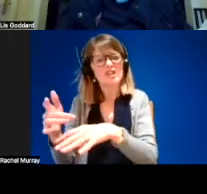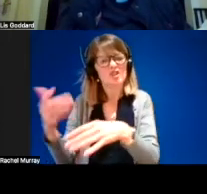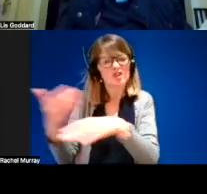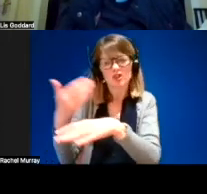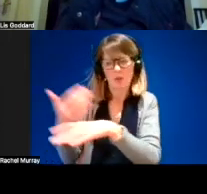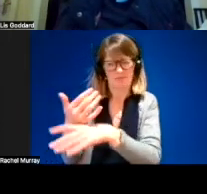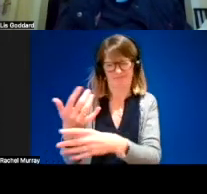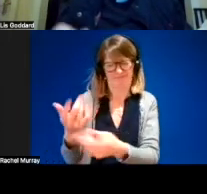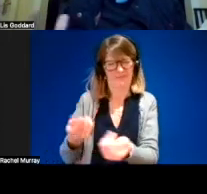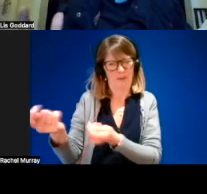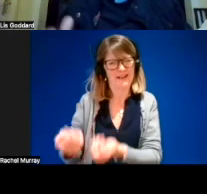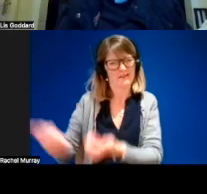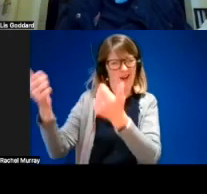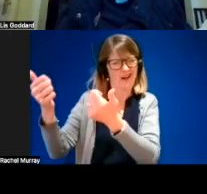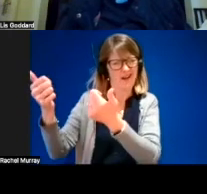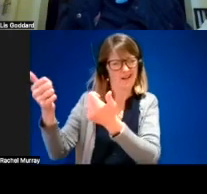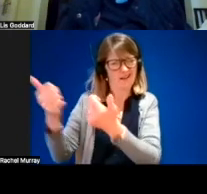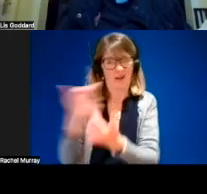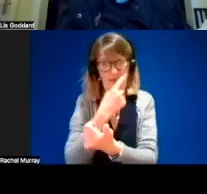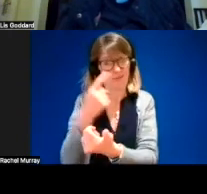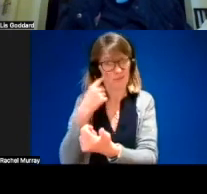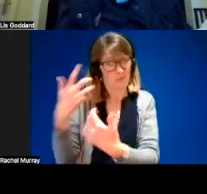easily. And there is evidence of this.